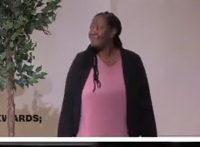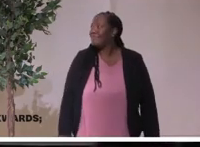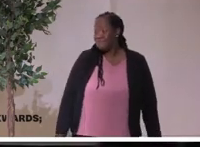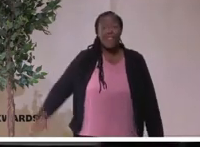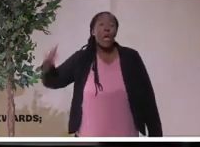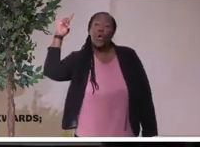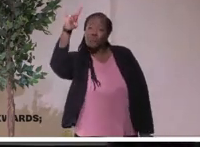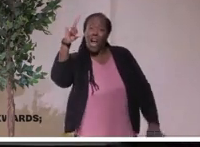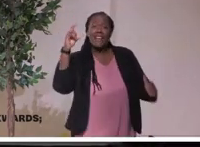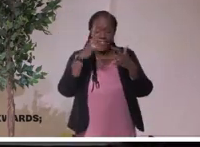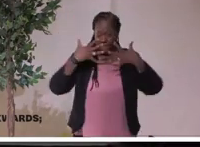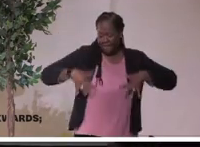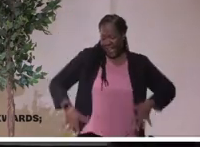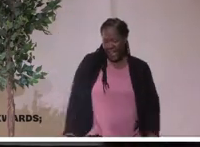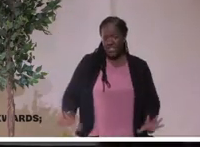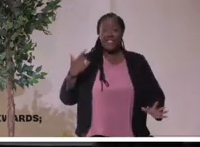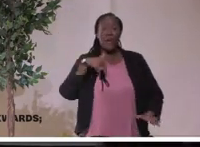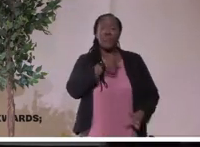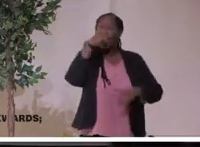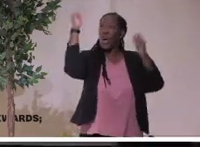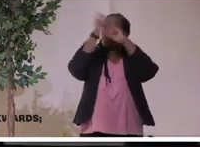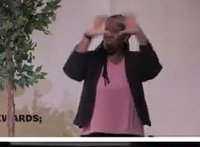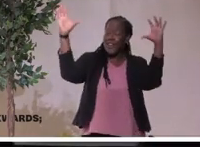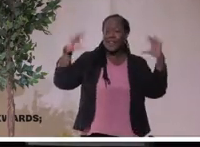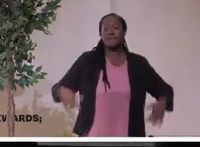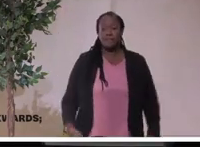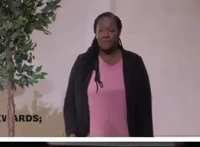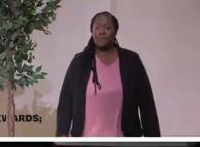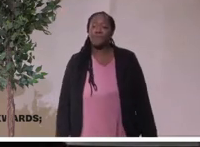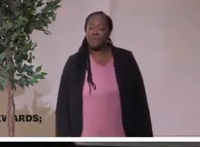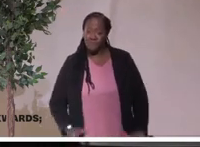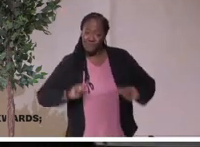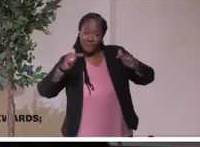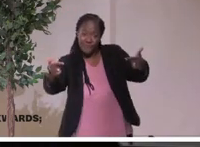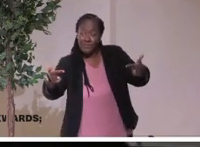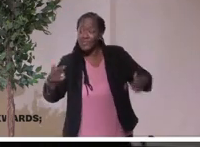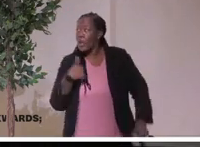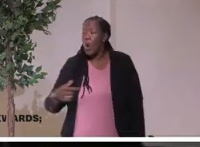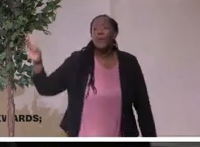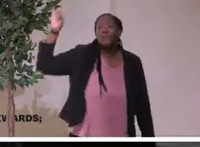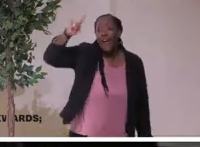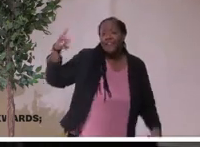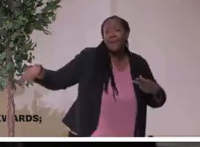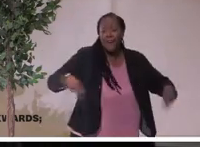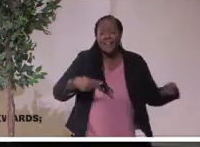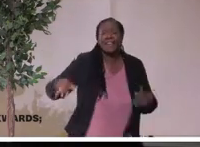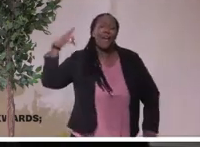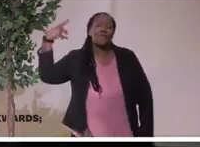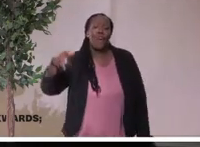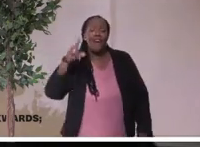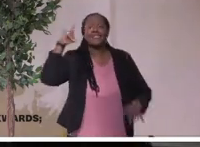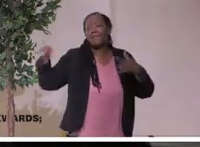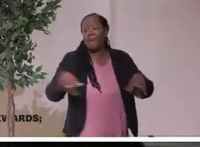Rocking the fashions that we all dream. Rocking the fashions that we all dream. Yeah, say we rocks the party that rocks the party.